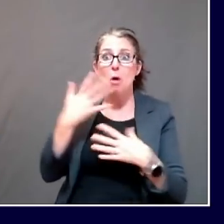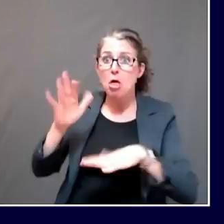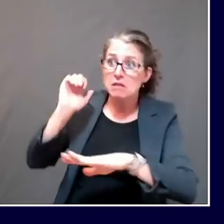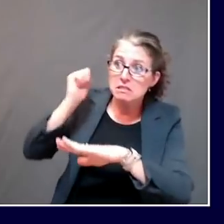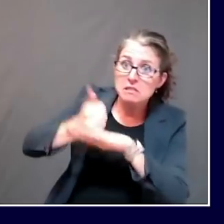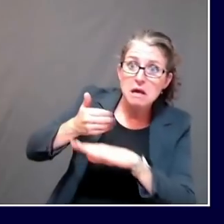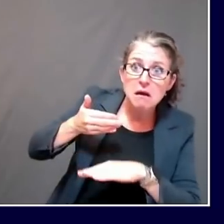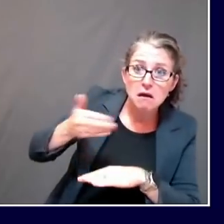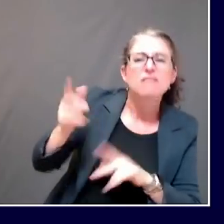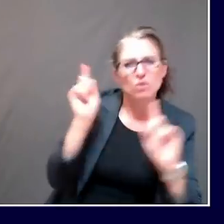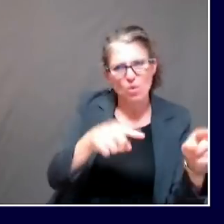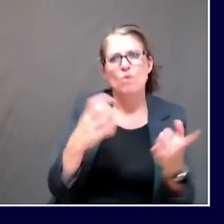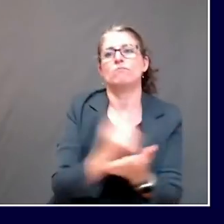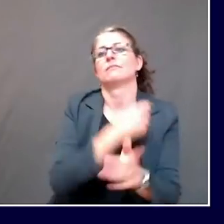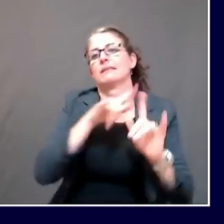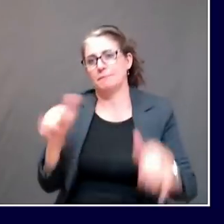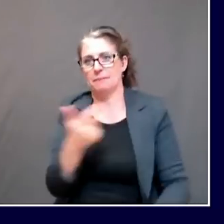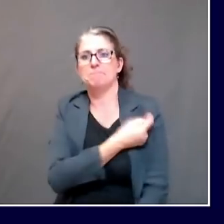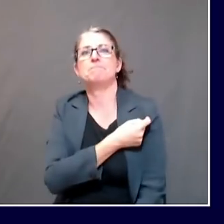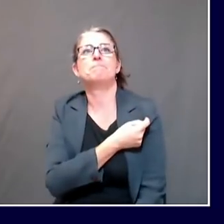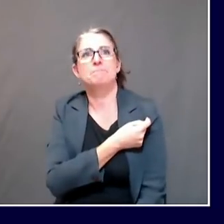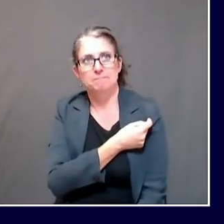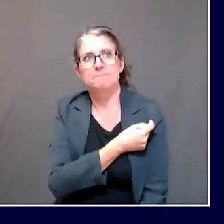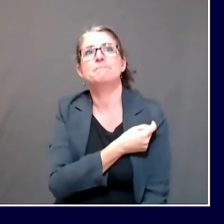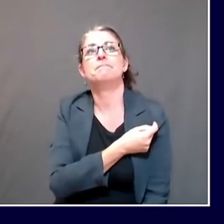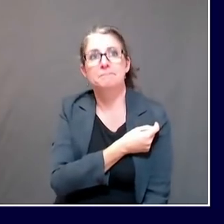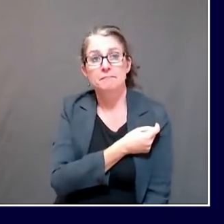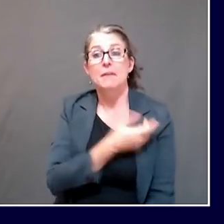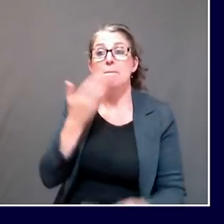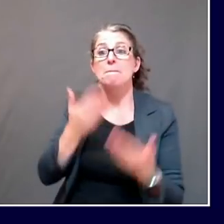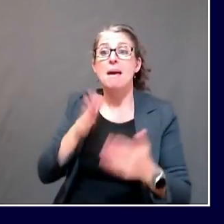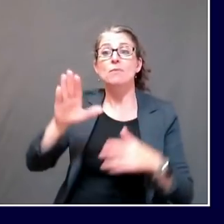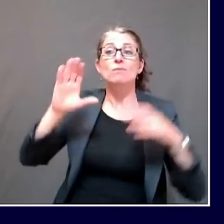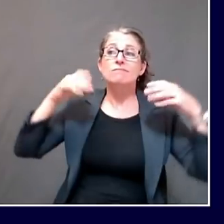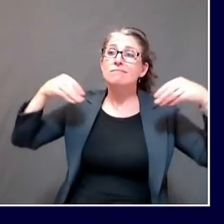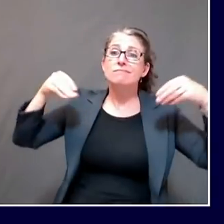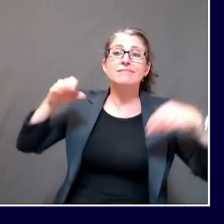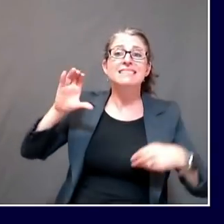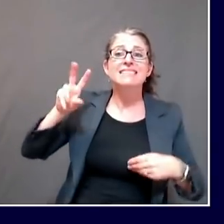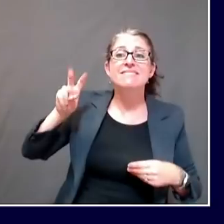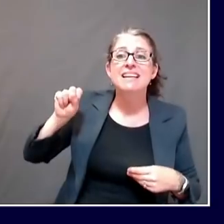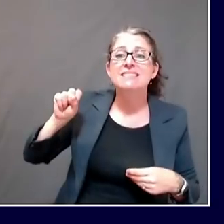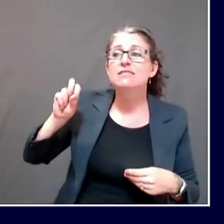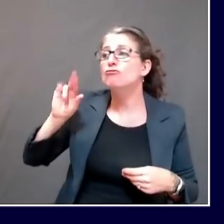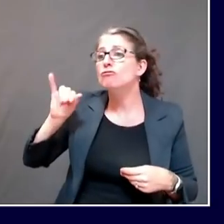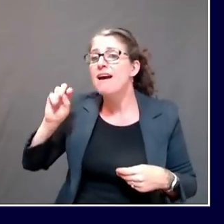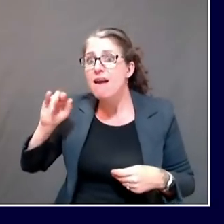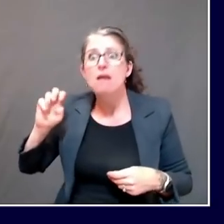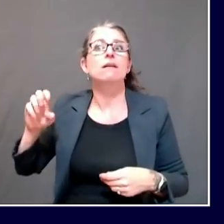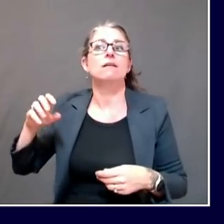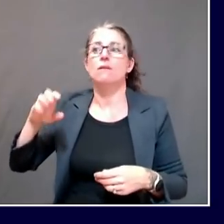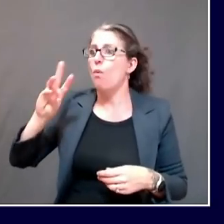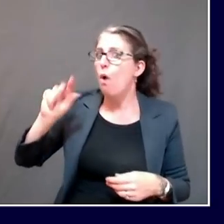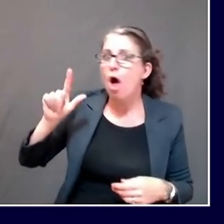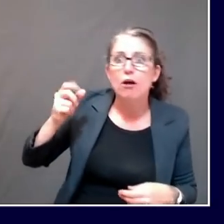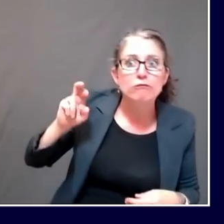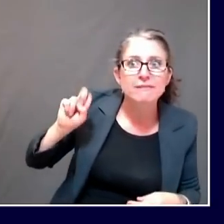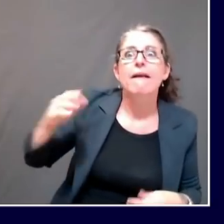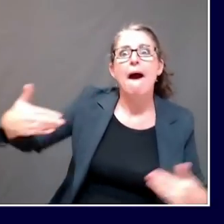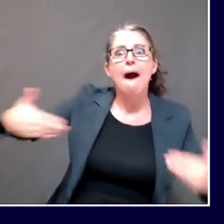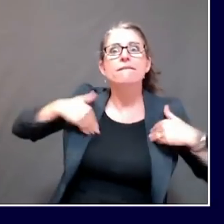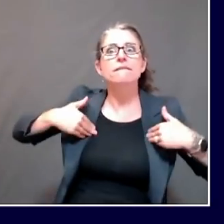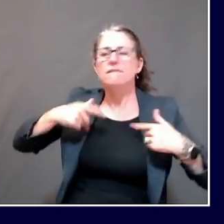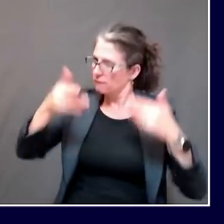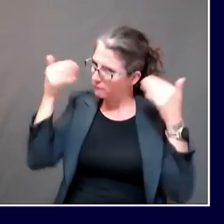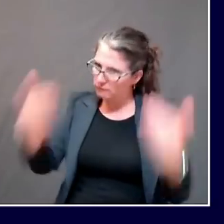offered. I know that there have been discussions and we've received questions about whether it's advisable to wait just a little bit longer. If